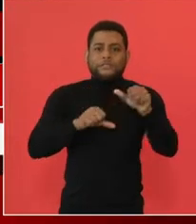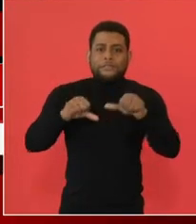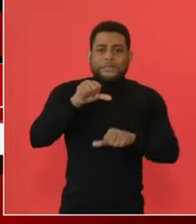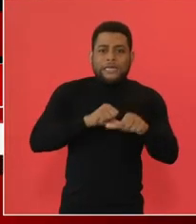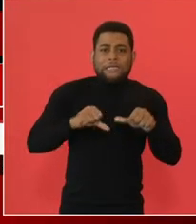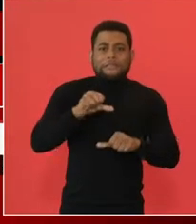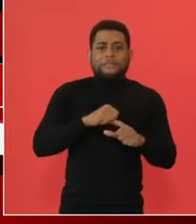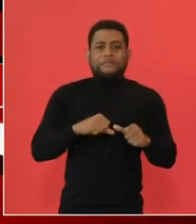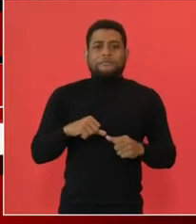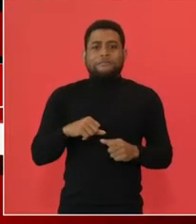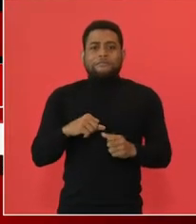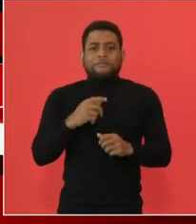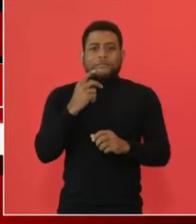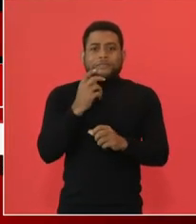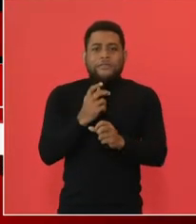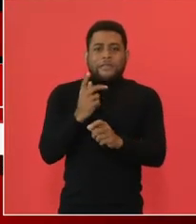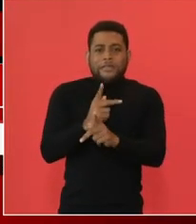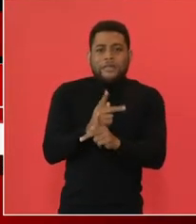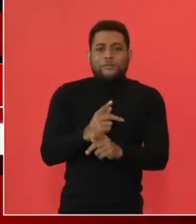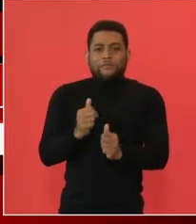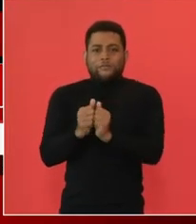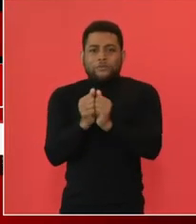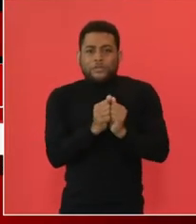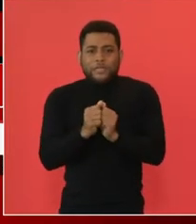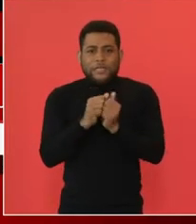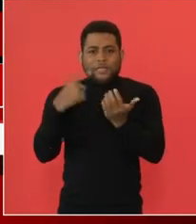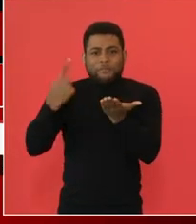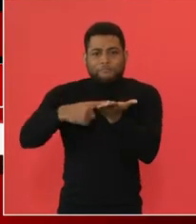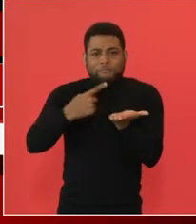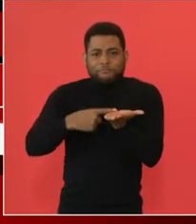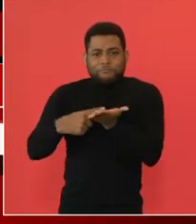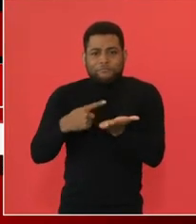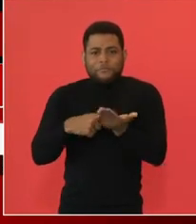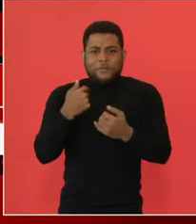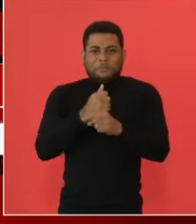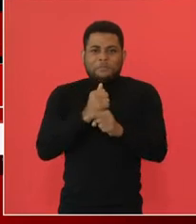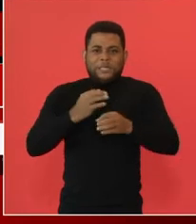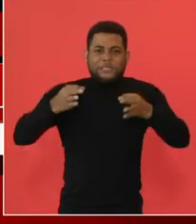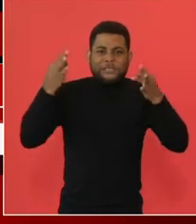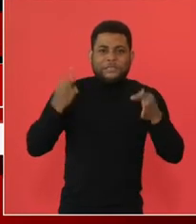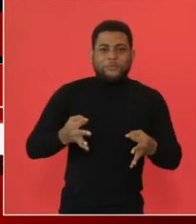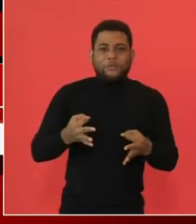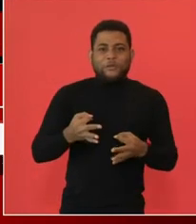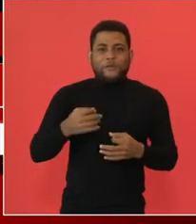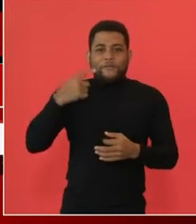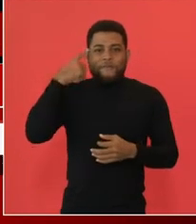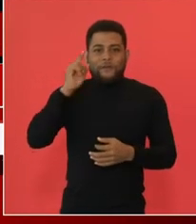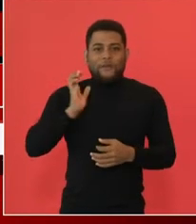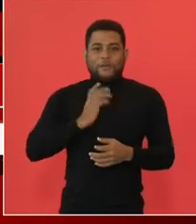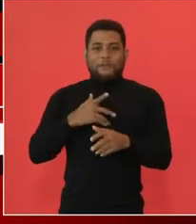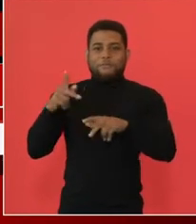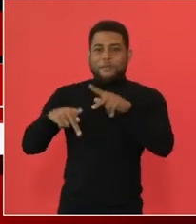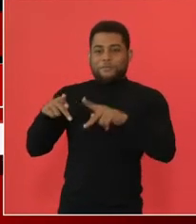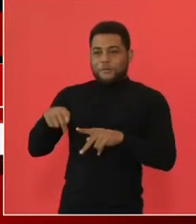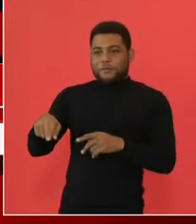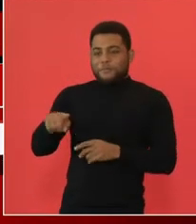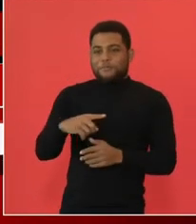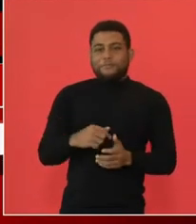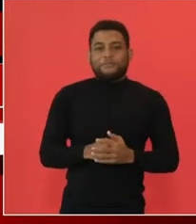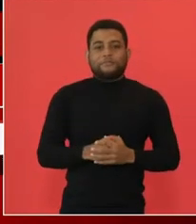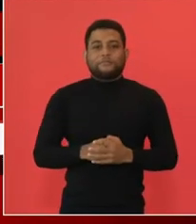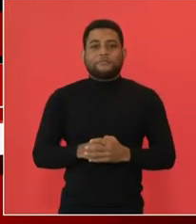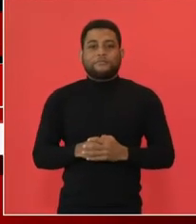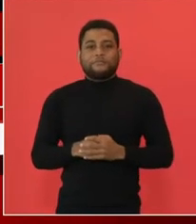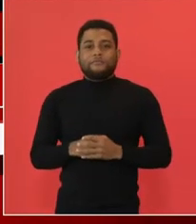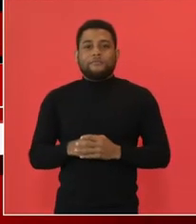following public health guidance. But like I always like to say, we got to finish strong. We got to get over the tape.